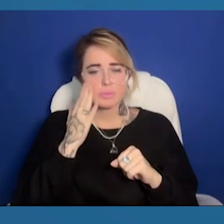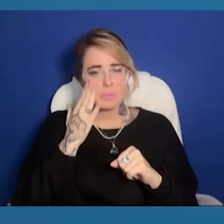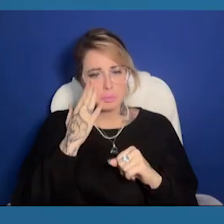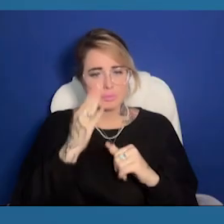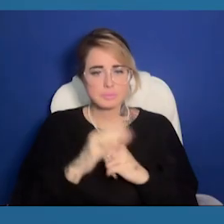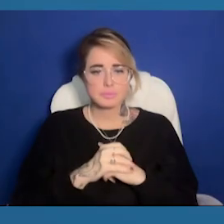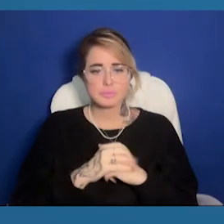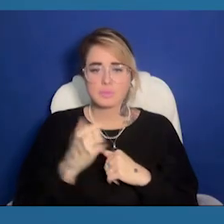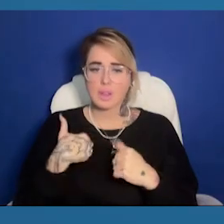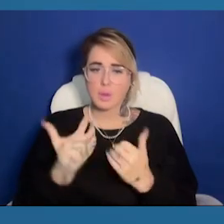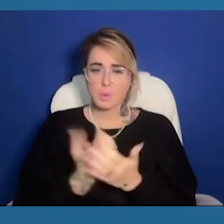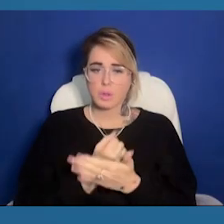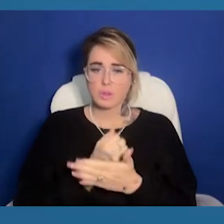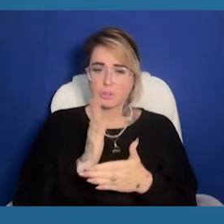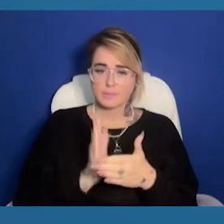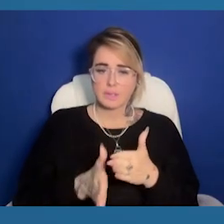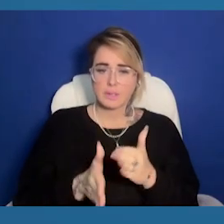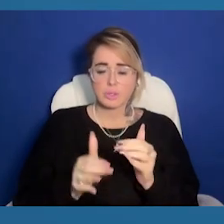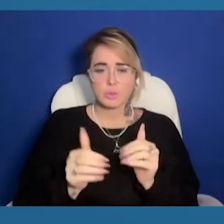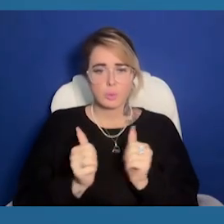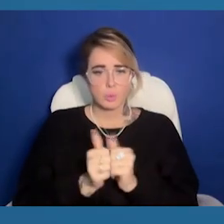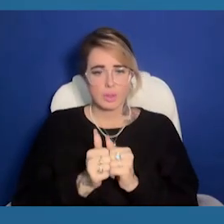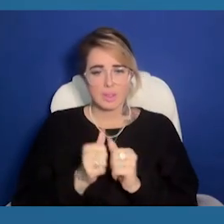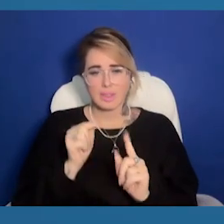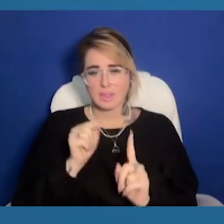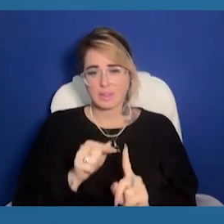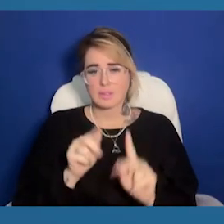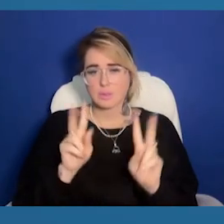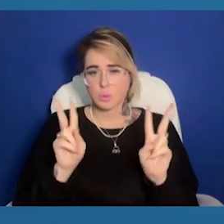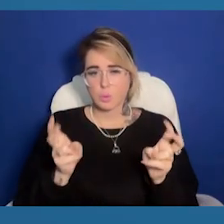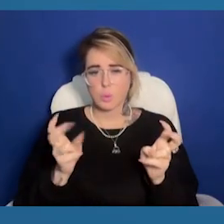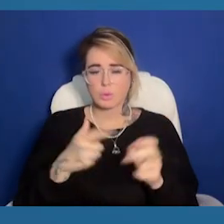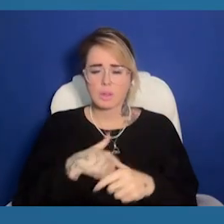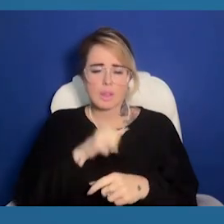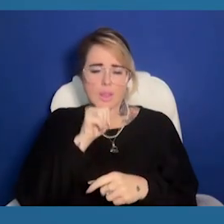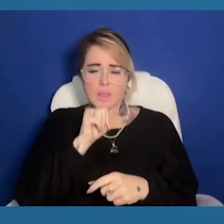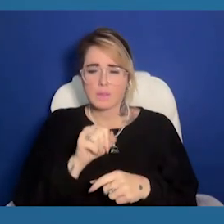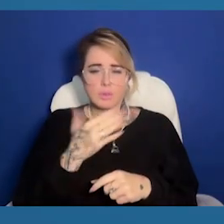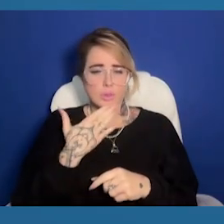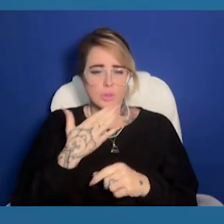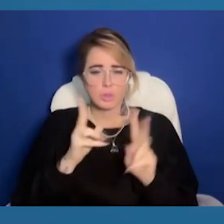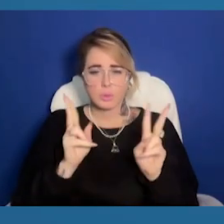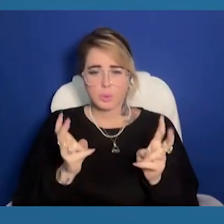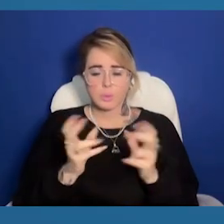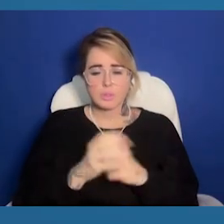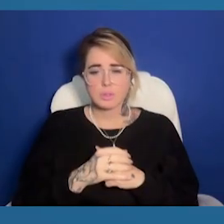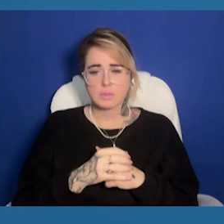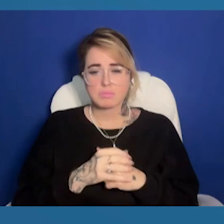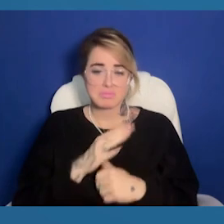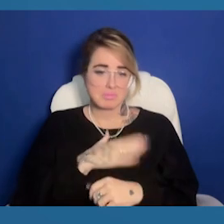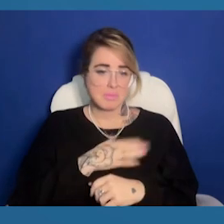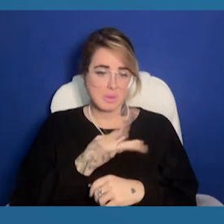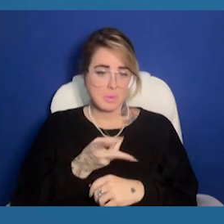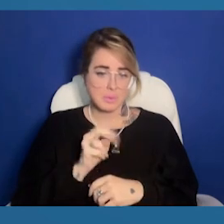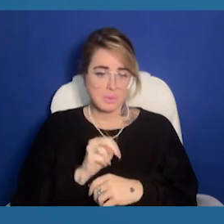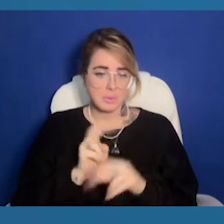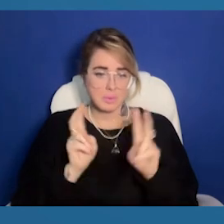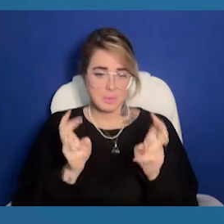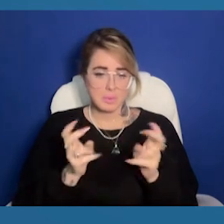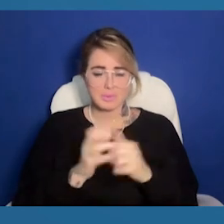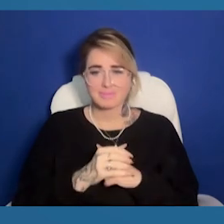I want to finish off with this quote, and I love a good quote, and it is of my own.